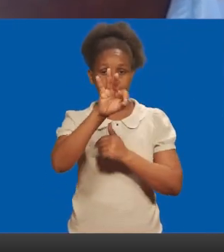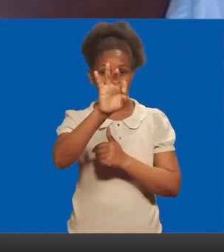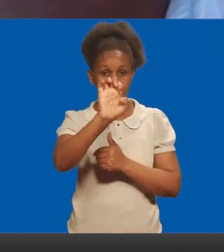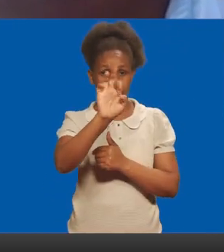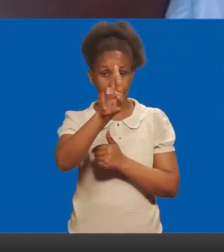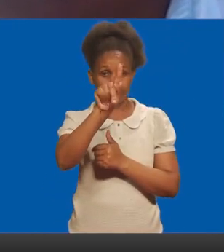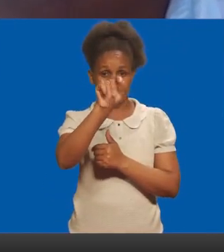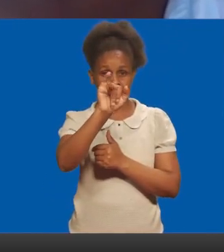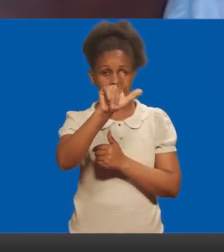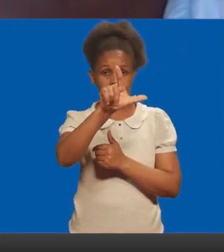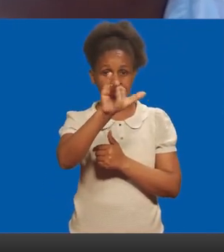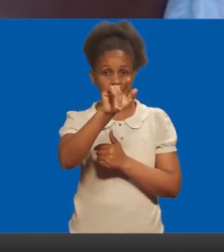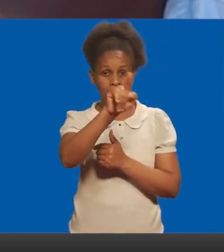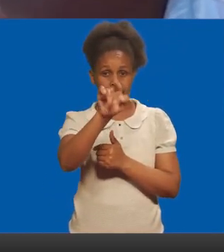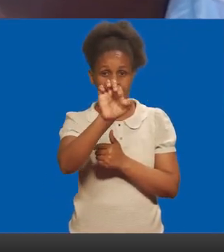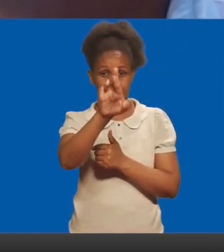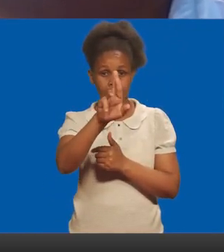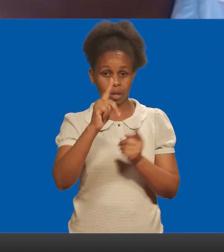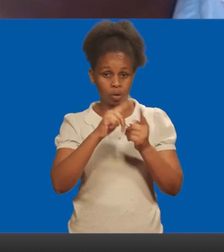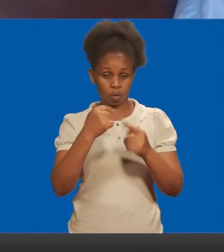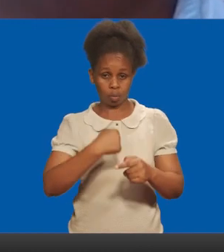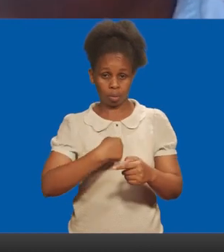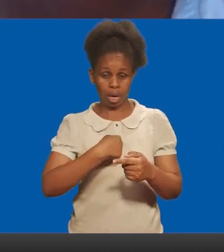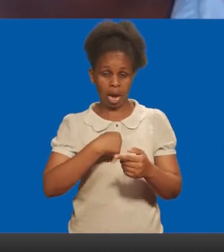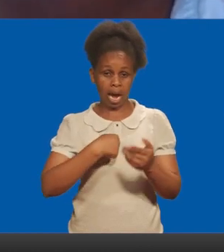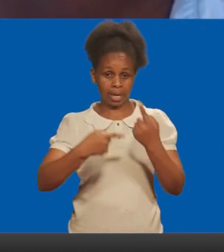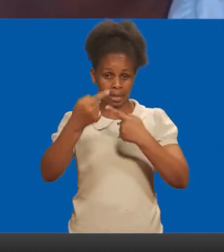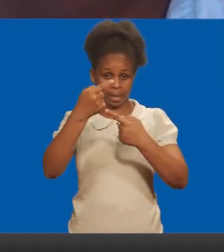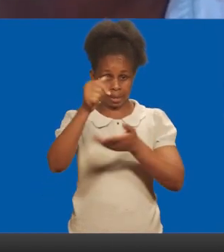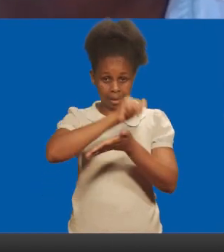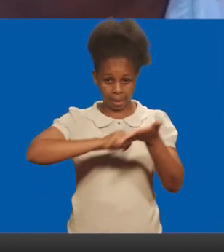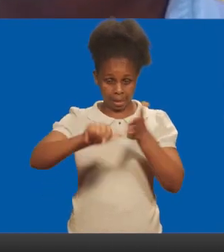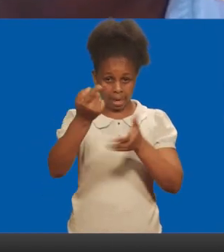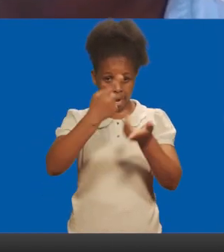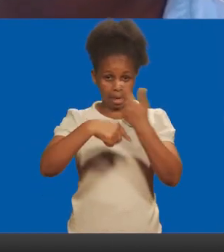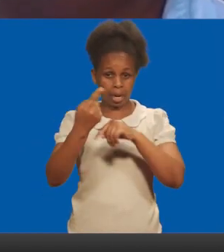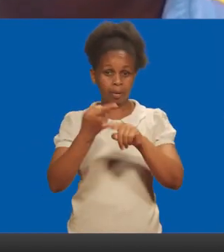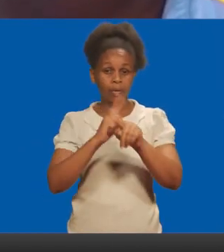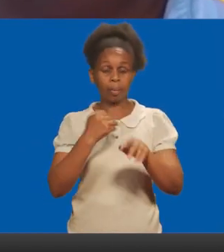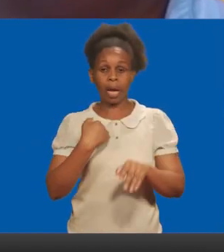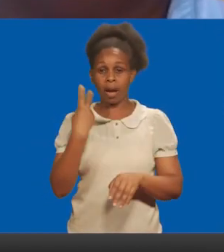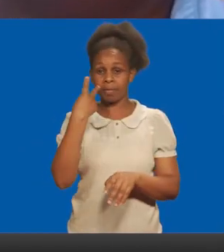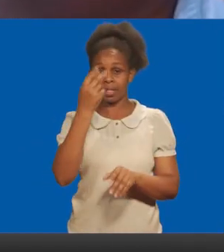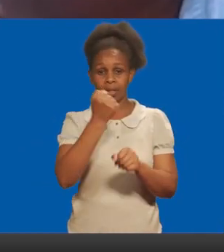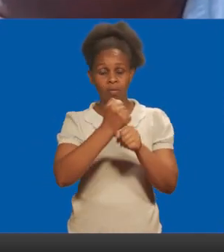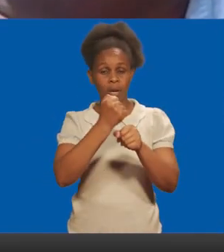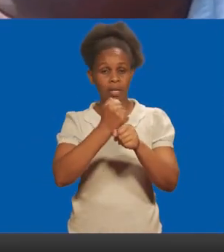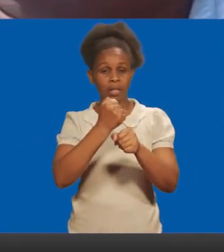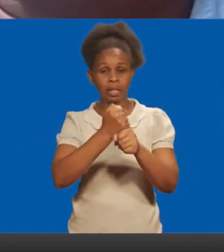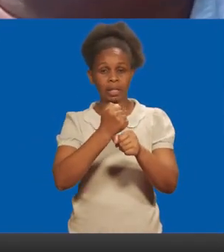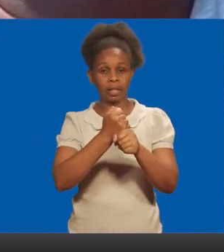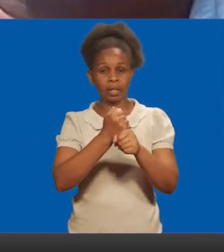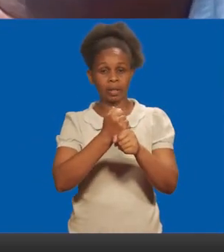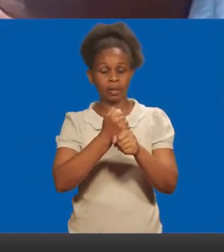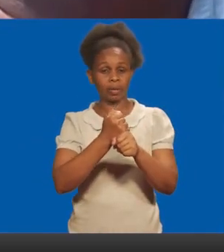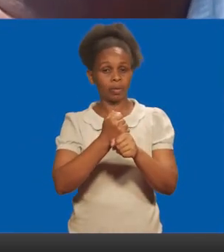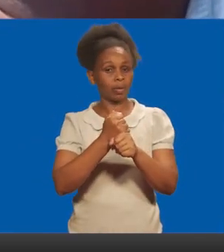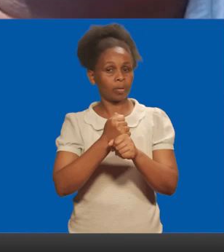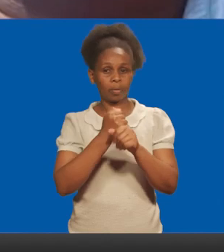subid fertilizer to me and to the area I come from I've seen it